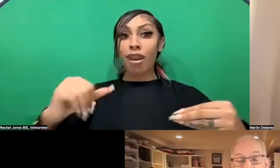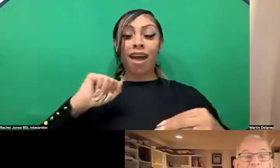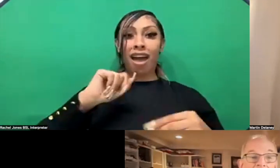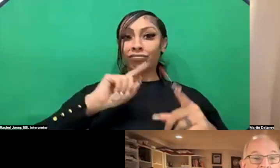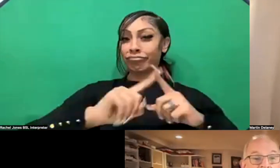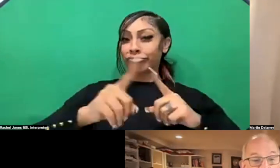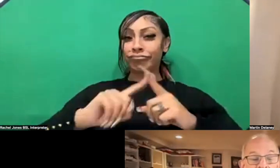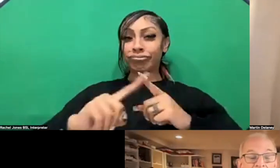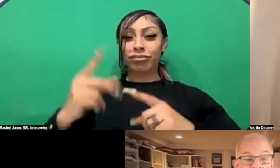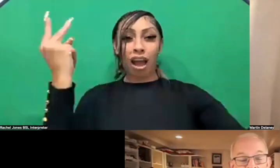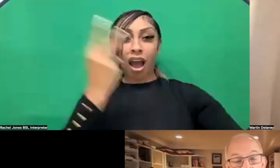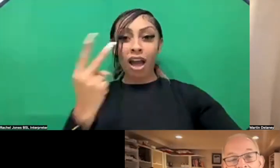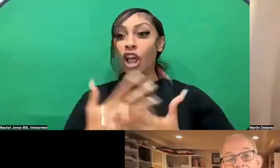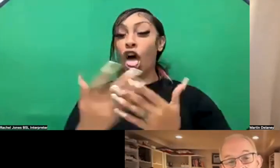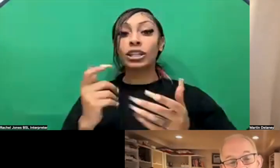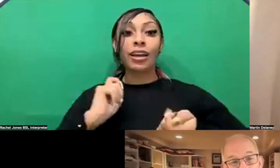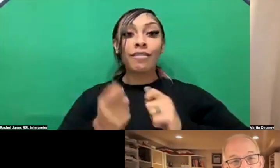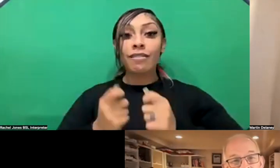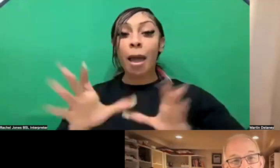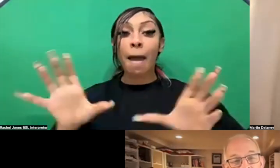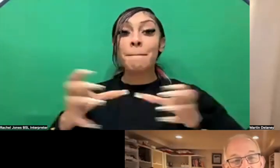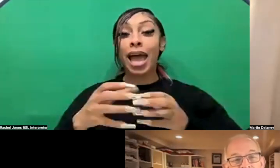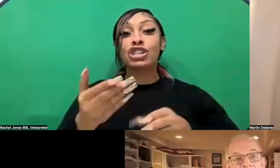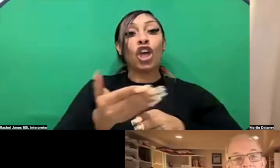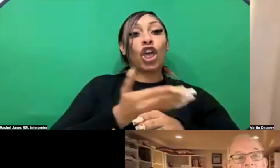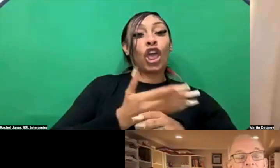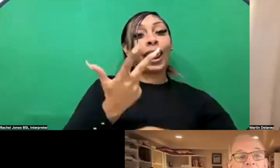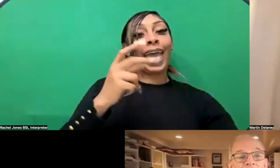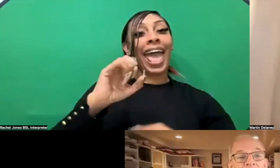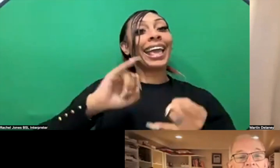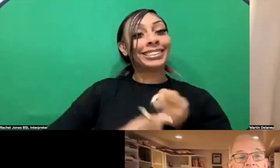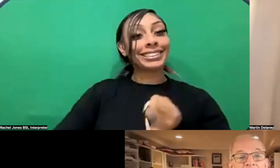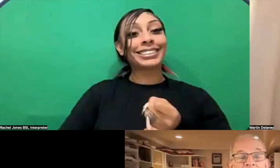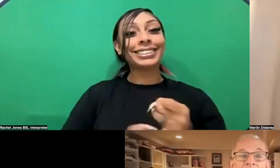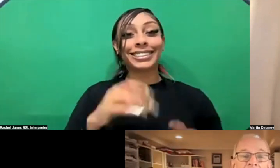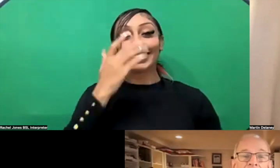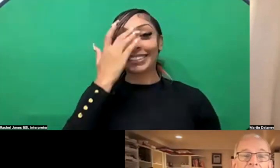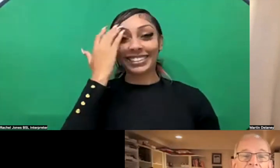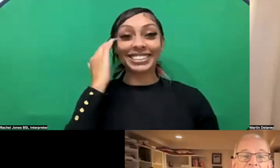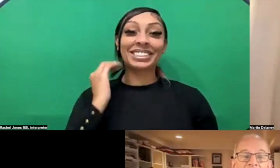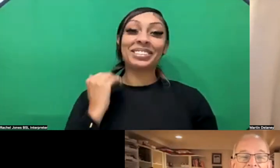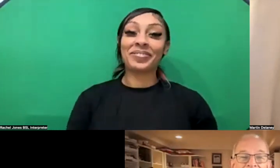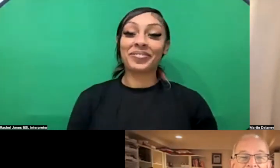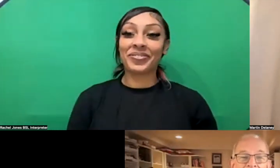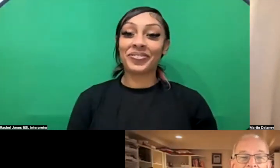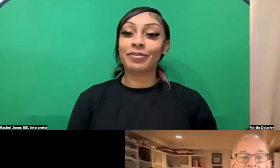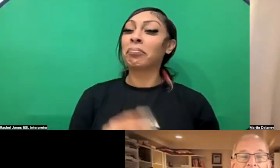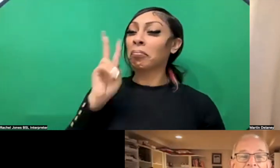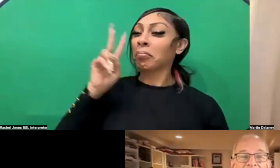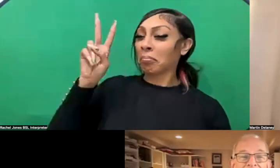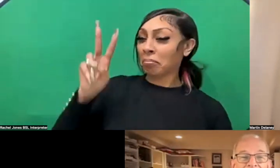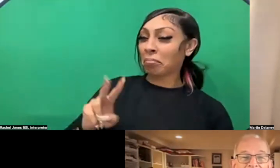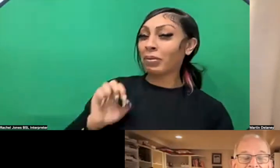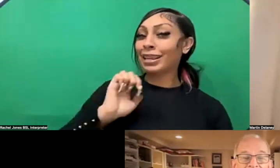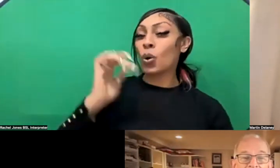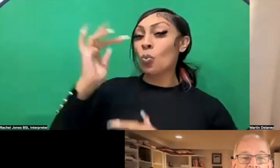many other bands of the early 80s. Yeah, well, I was going to ask you because according to your website, I think it